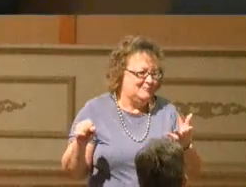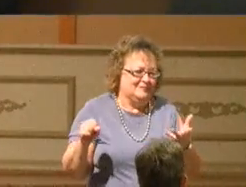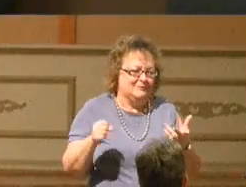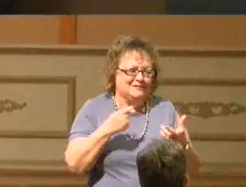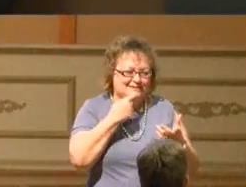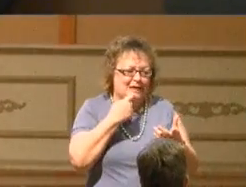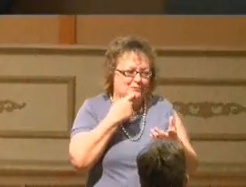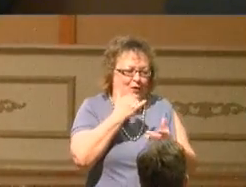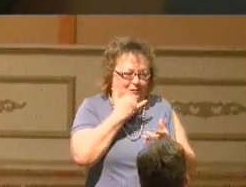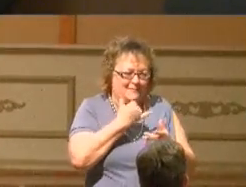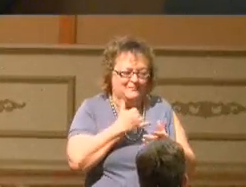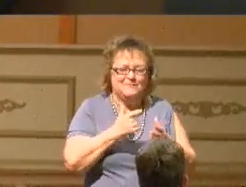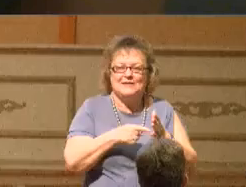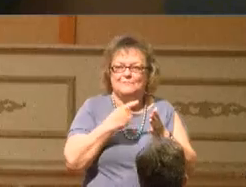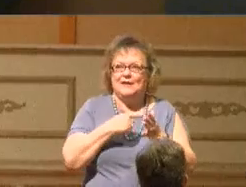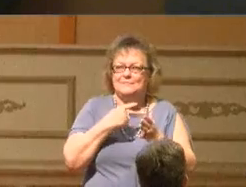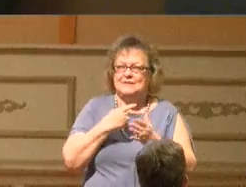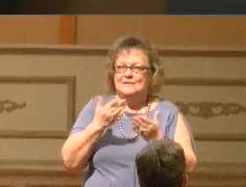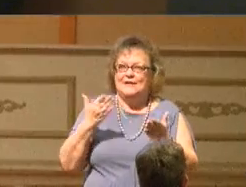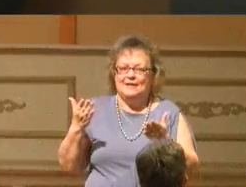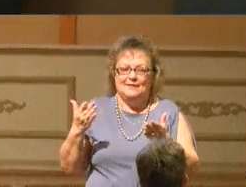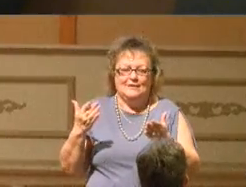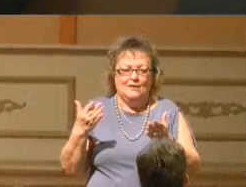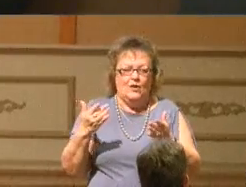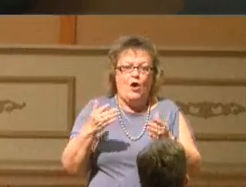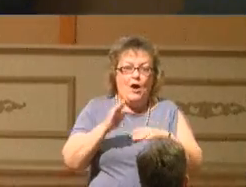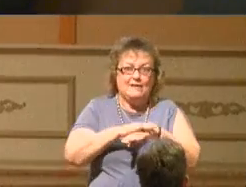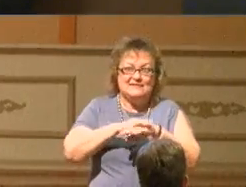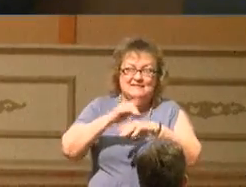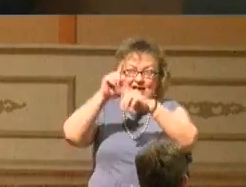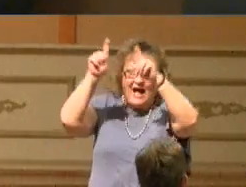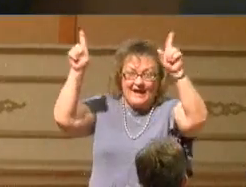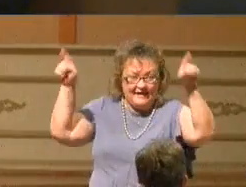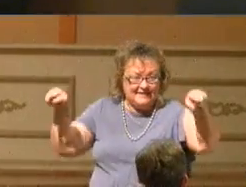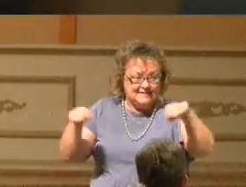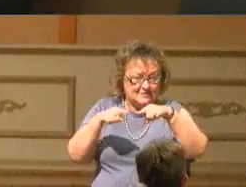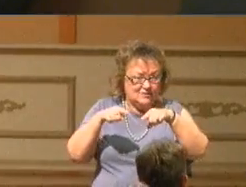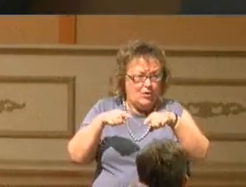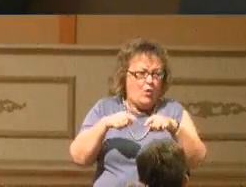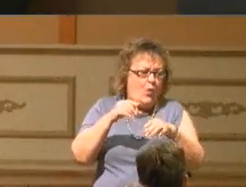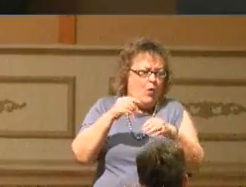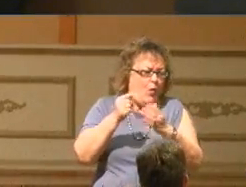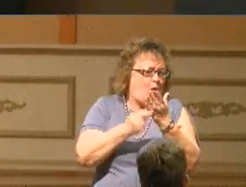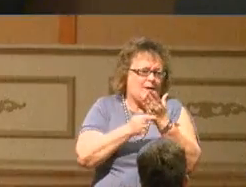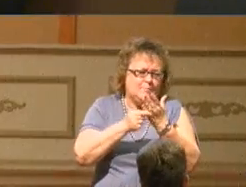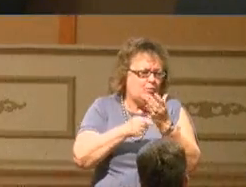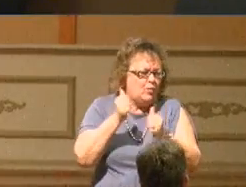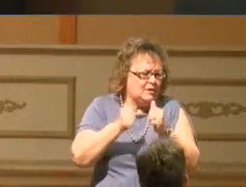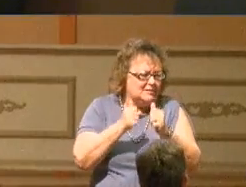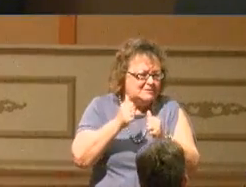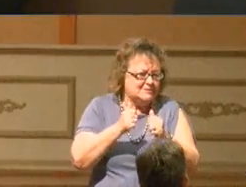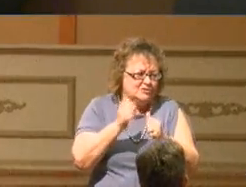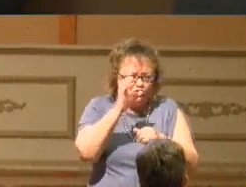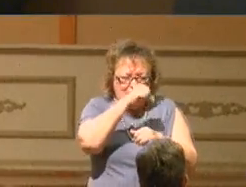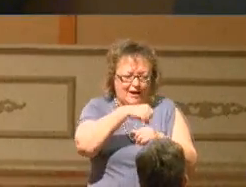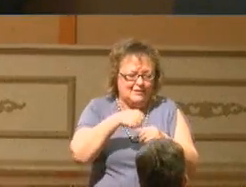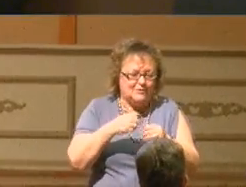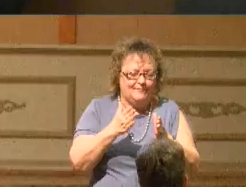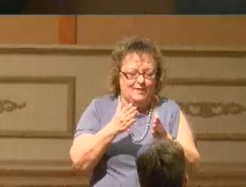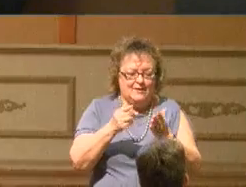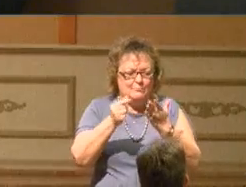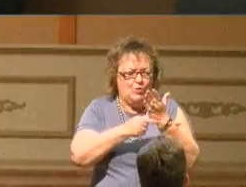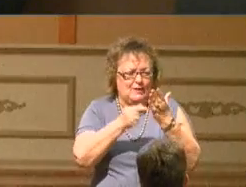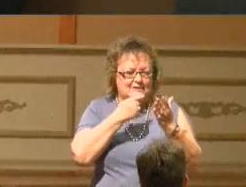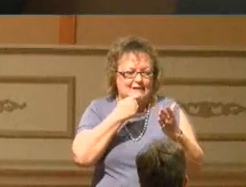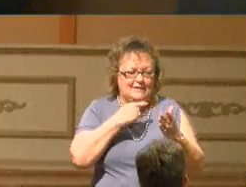way. Sometimes things end up on signs or in bulletins in strange ways. This bulletin